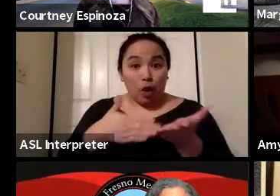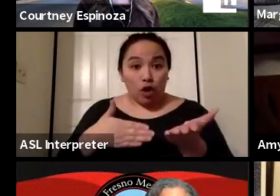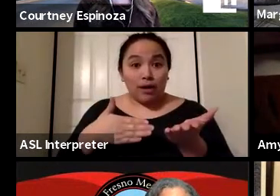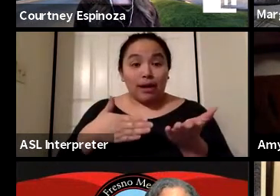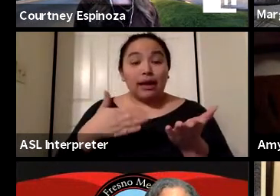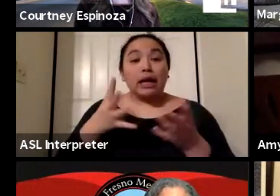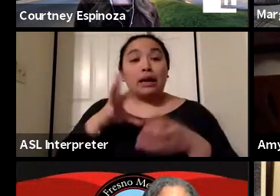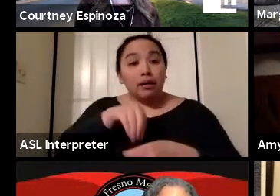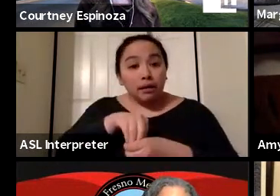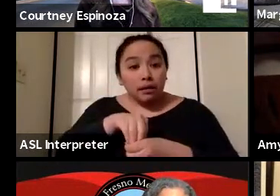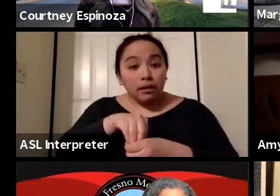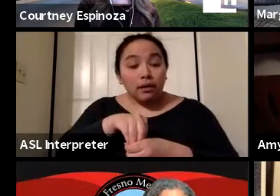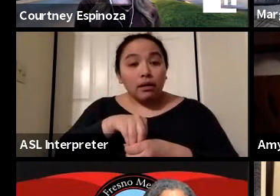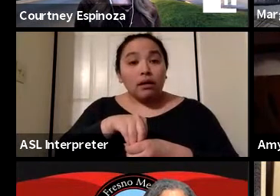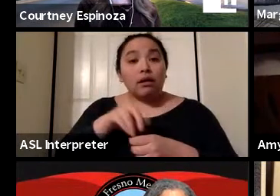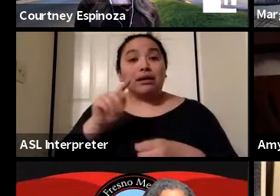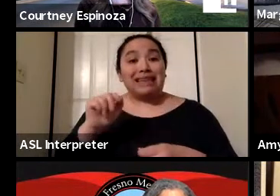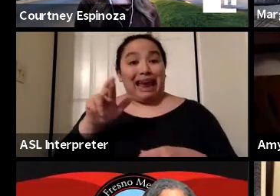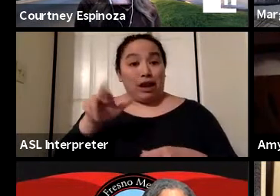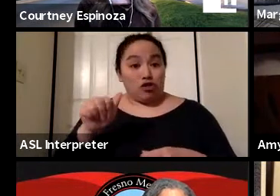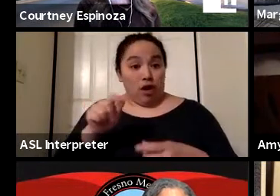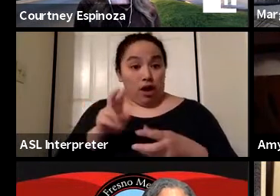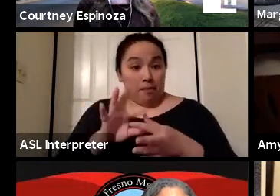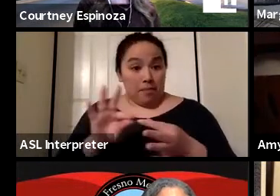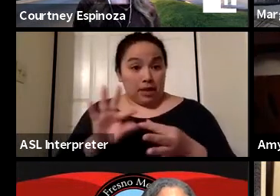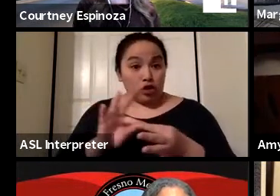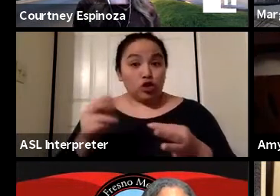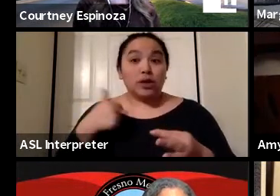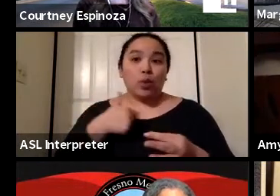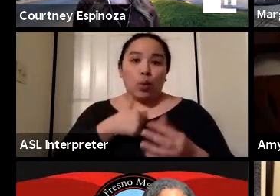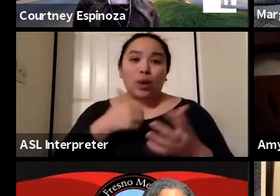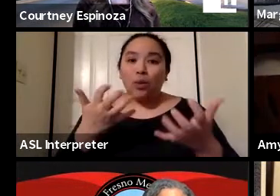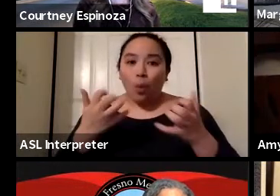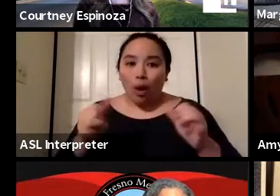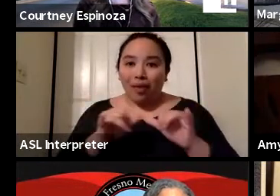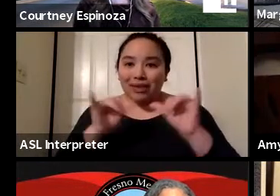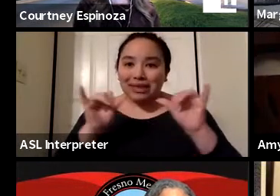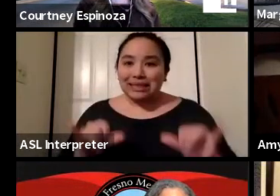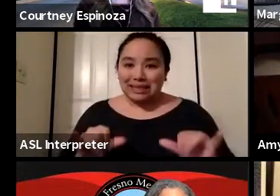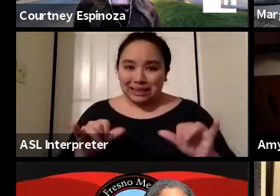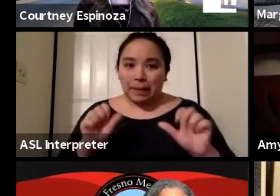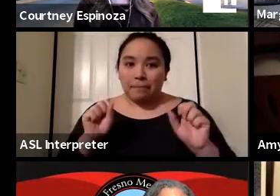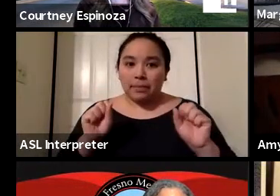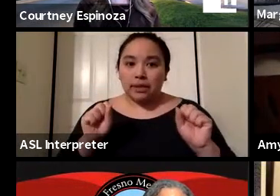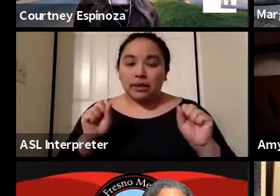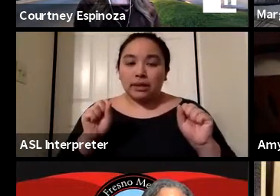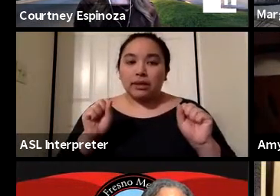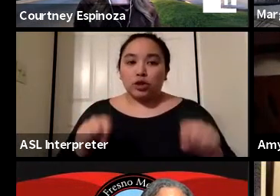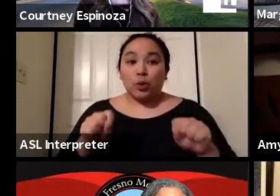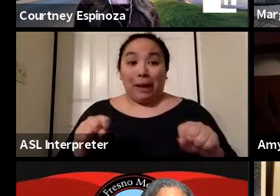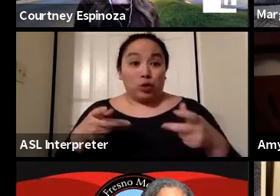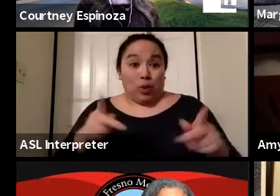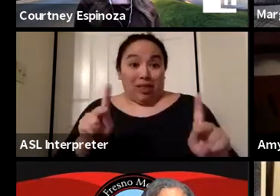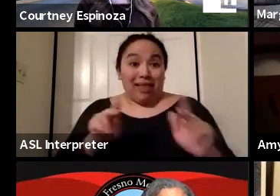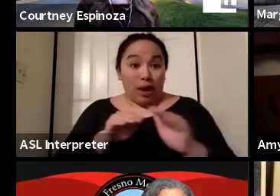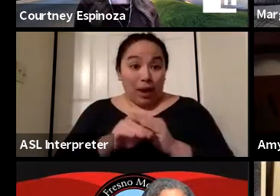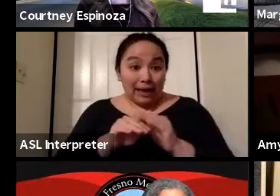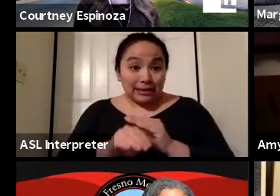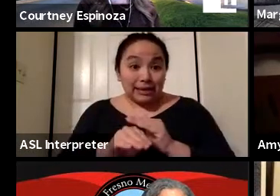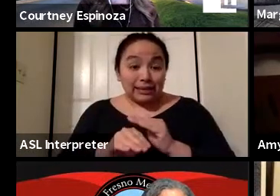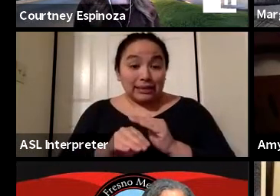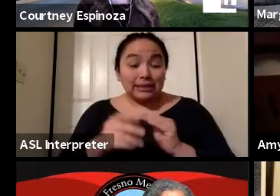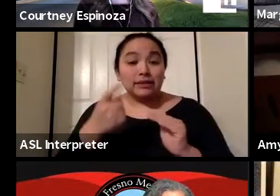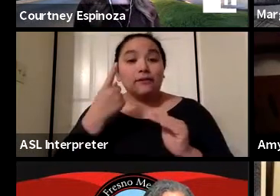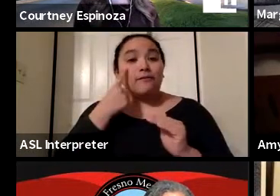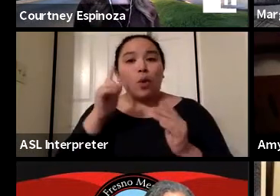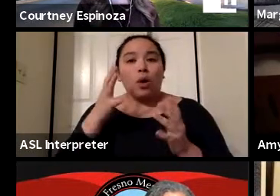addition to what Tara touched on is we want the system to be able to allow access for what's